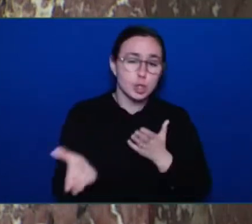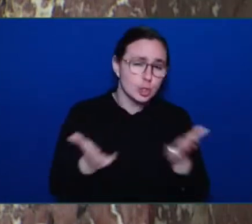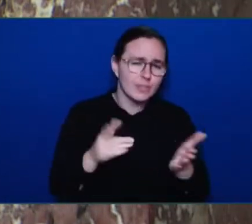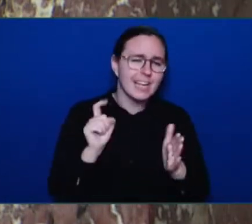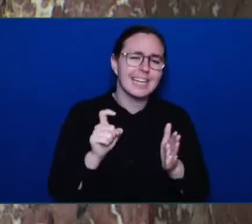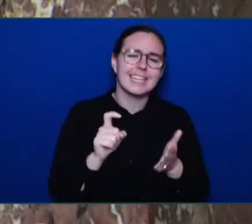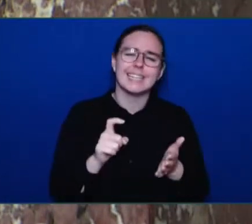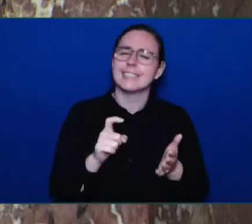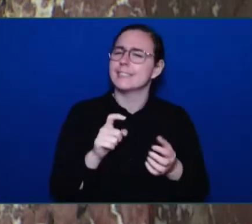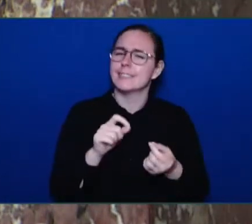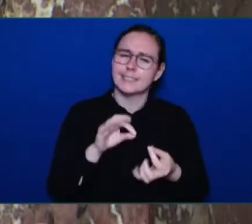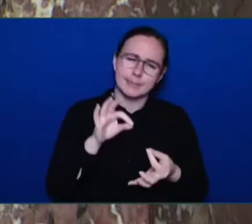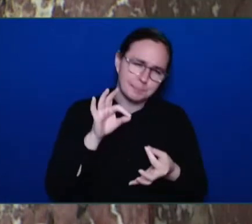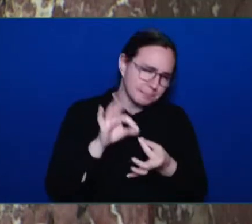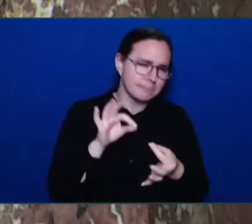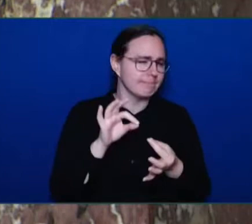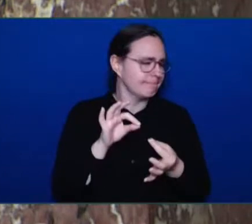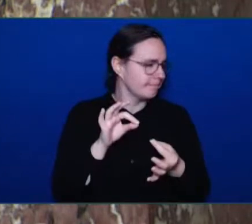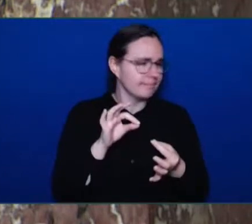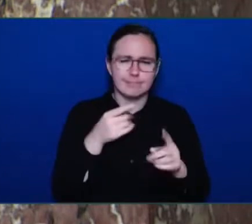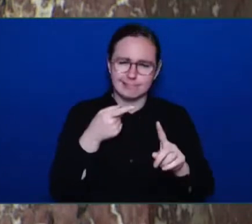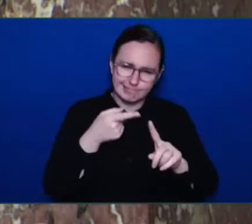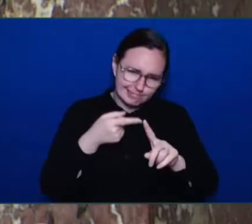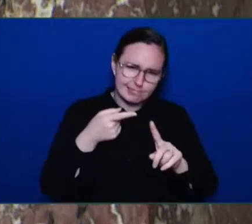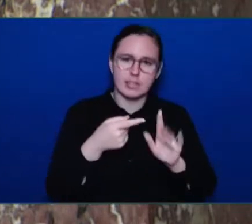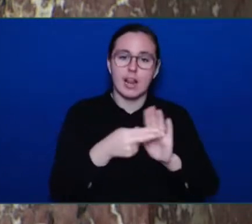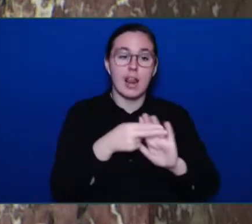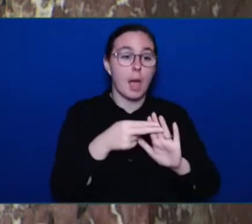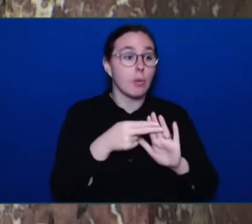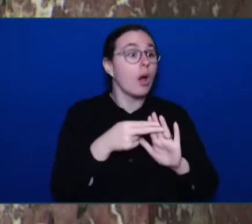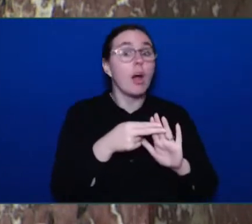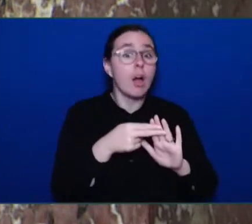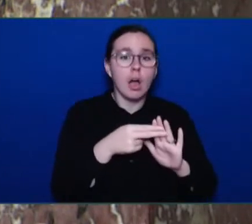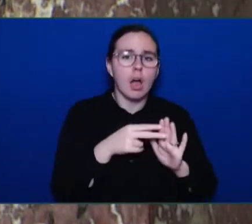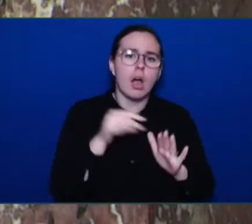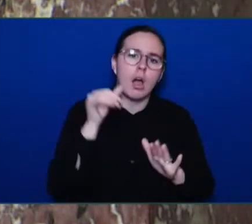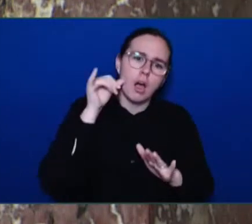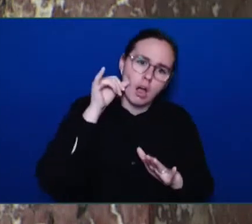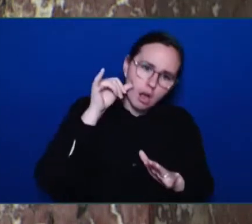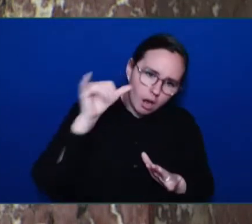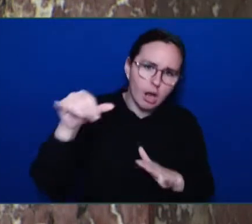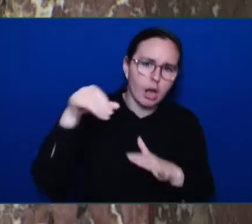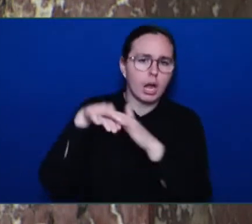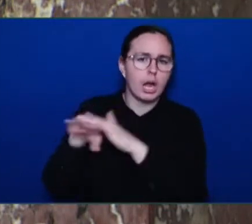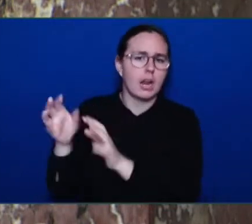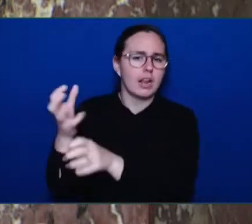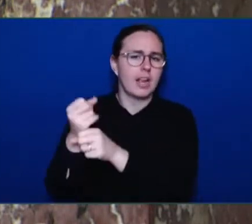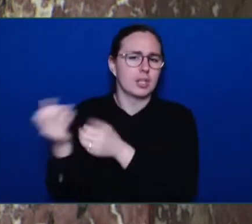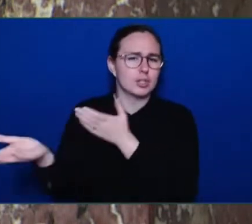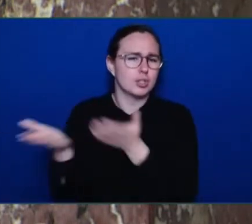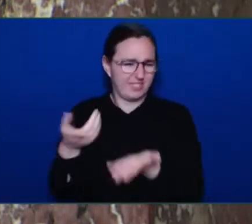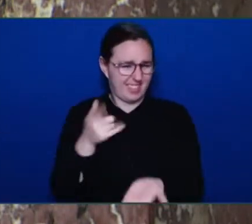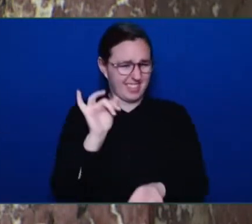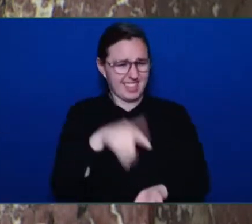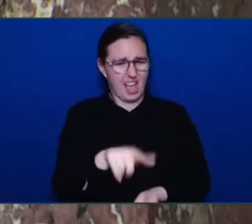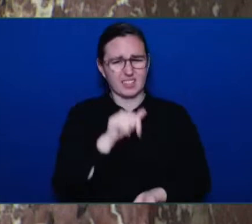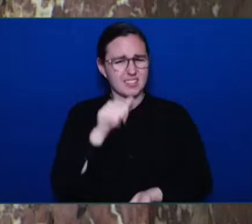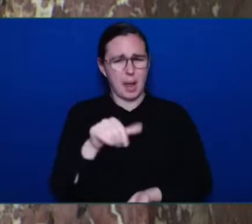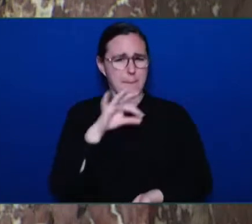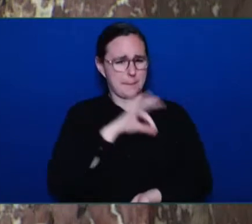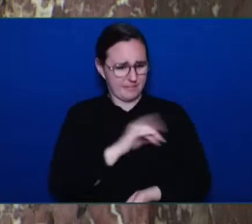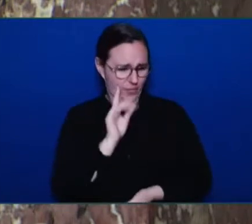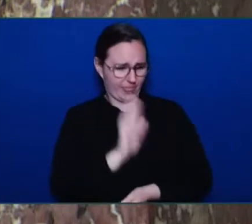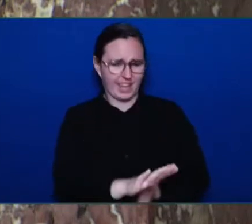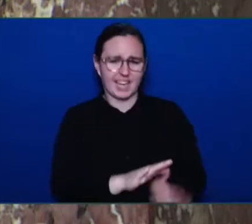children accessing services, and that isn't good for their development. We're going to build a system that will serve